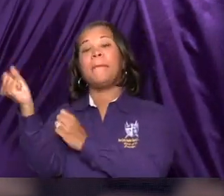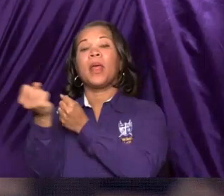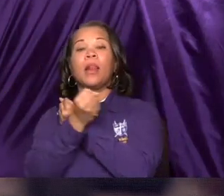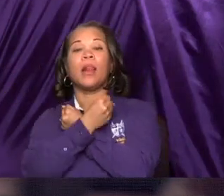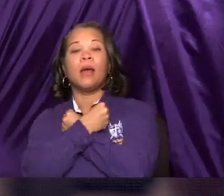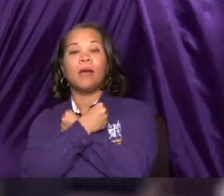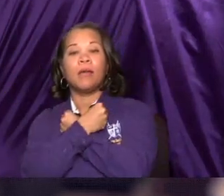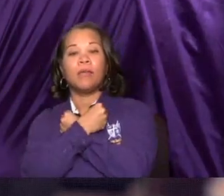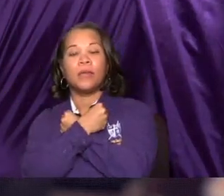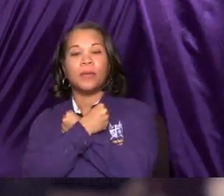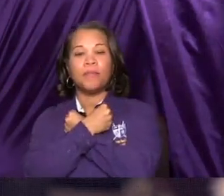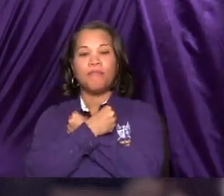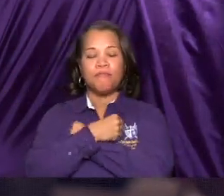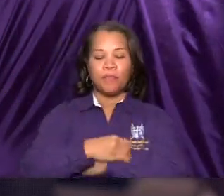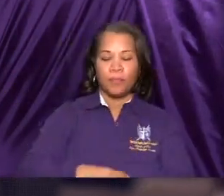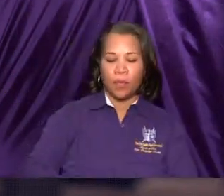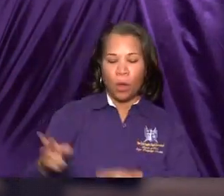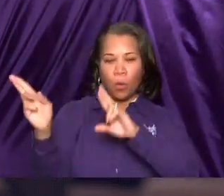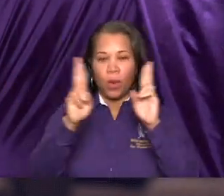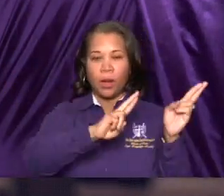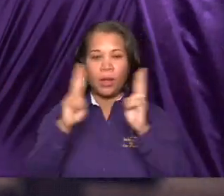Sober us, ready us to hear.